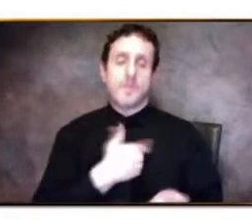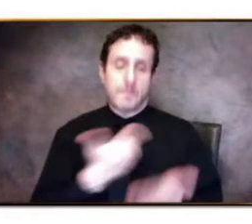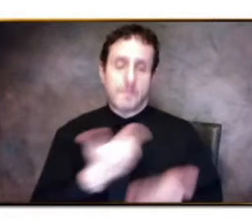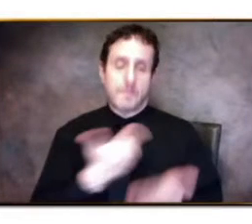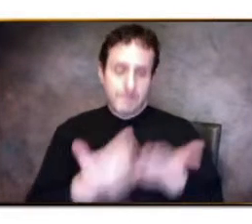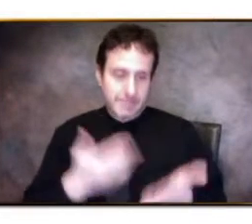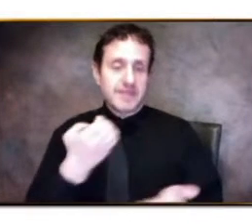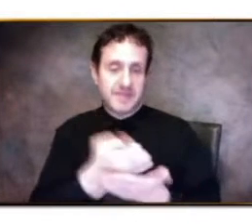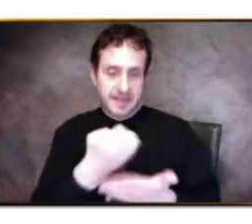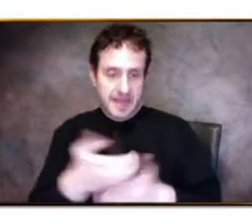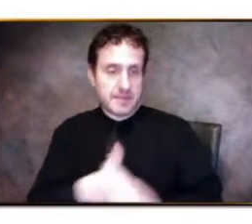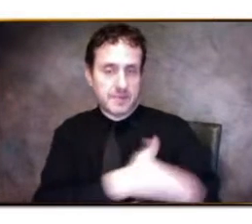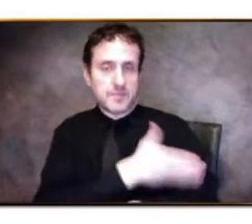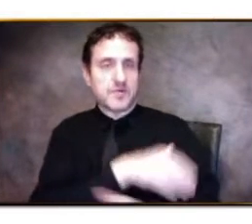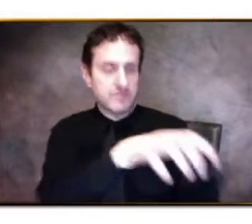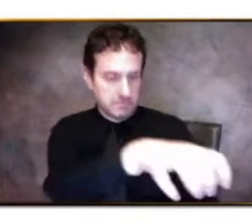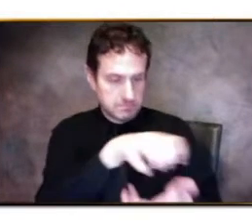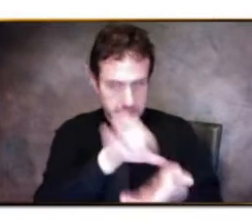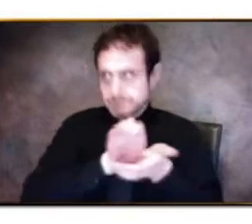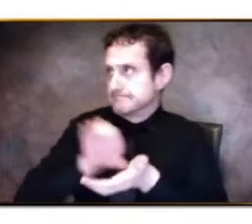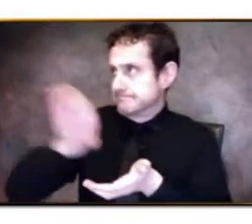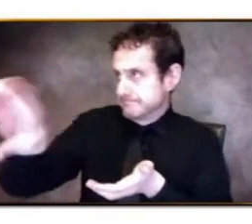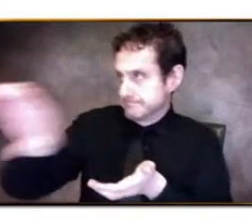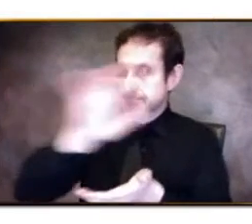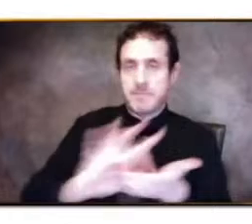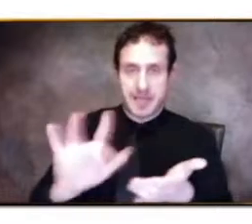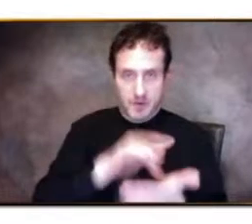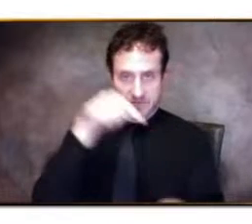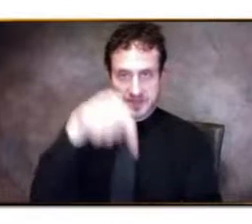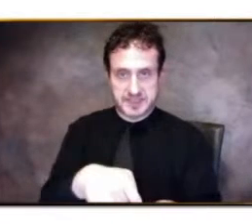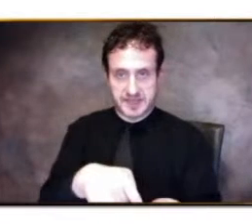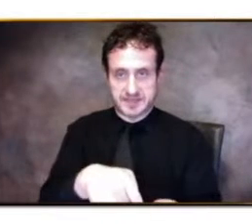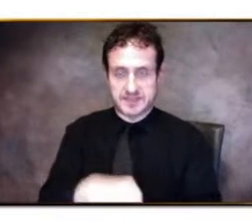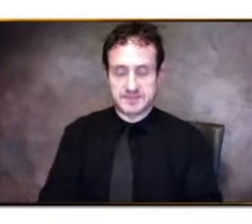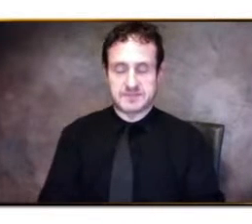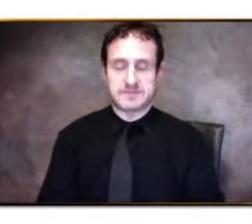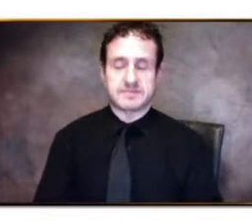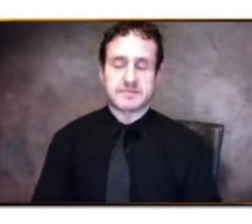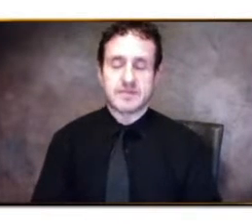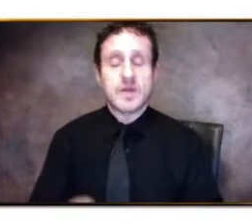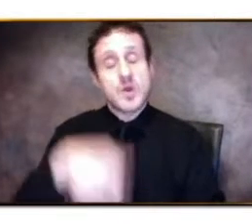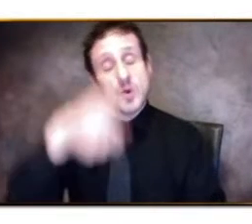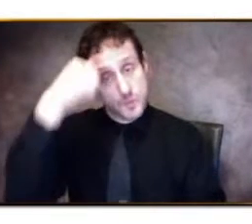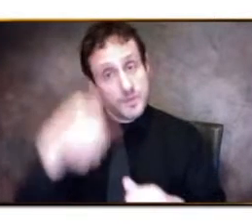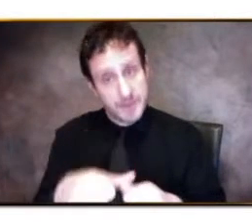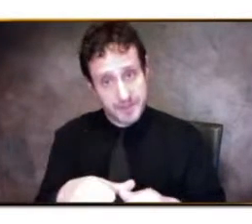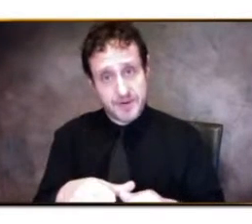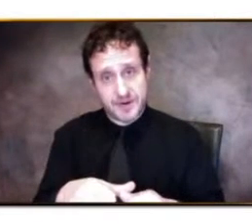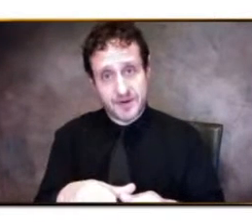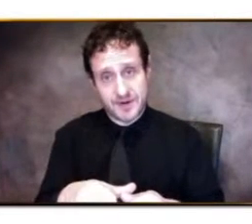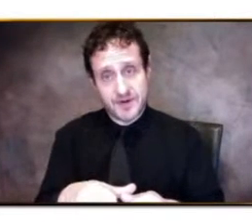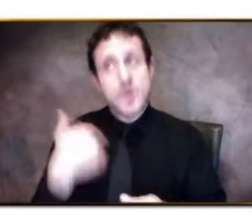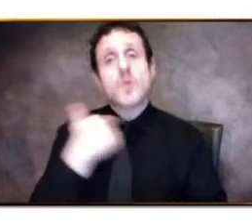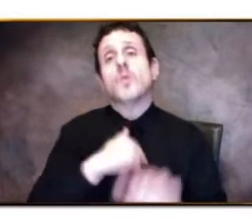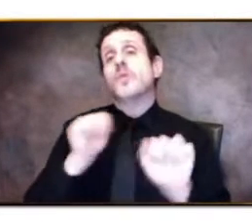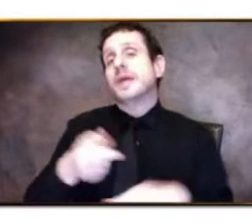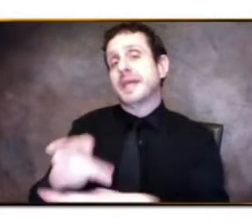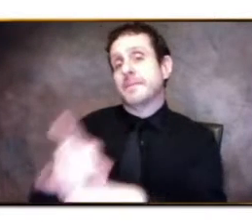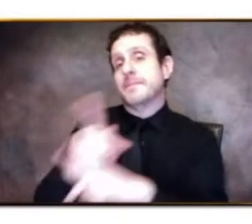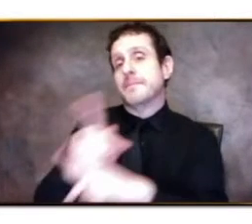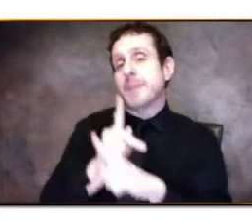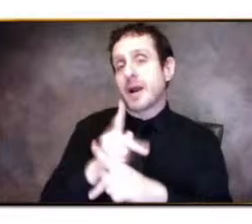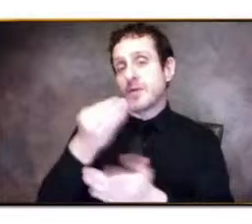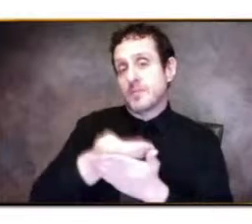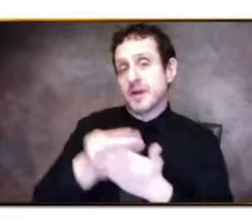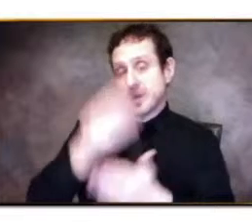is also important to recognize that we would not have had this tool available to us without the approval of the General Assembly